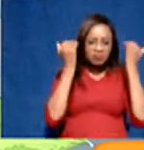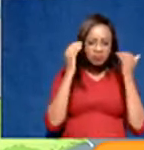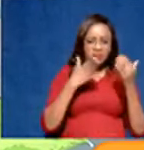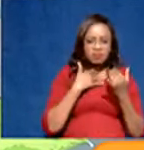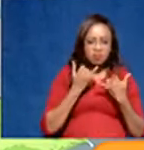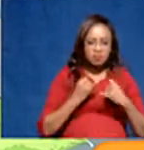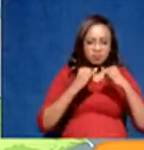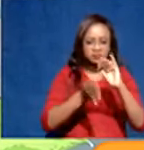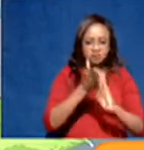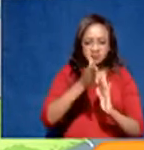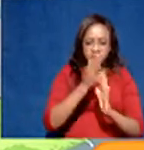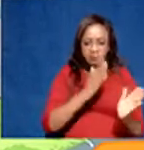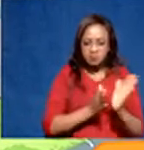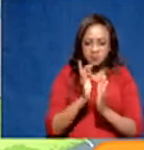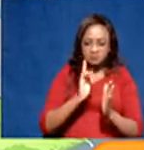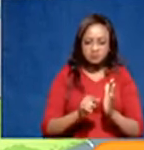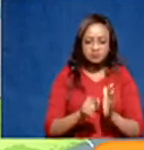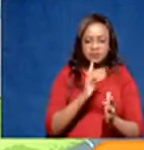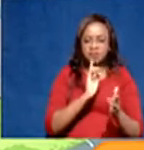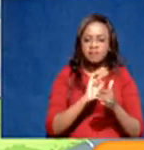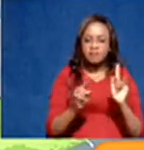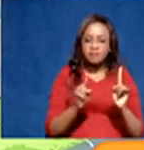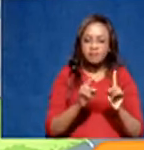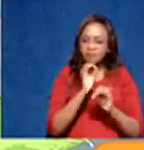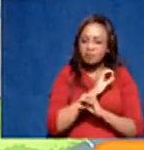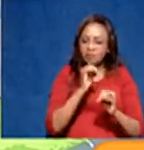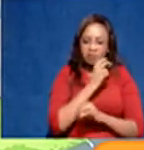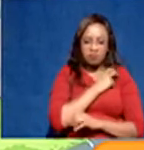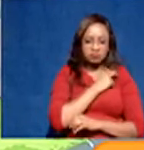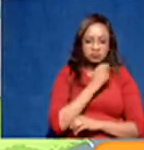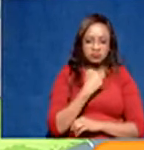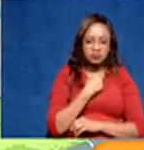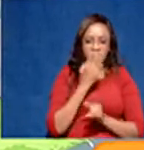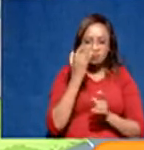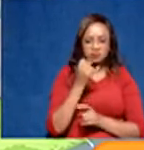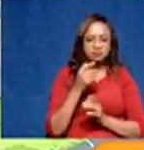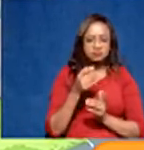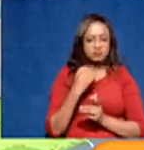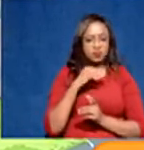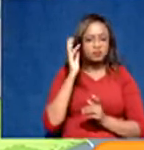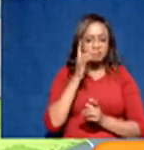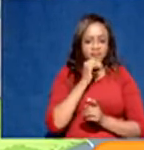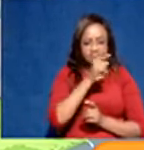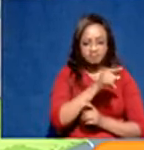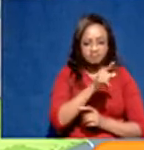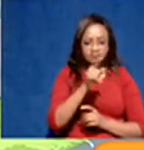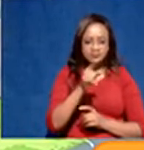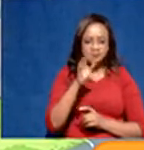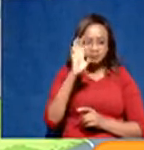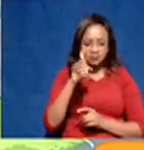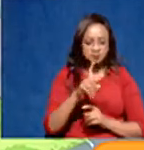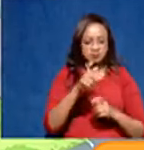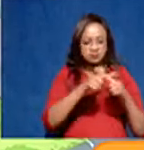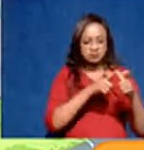without sufficient consultation at a time when concerns were rife that the Judiciary is under the executive's